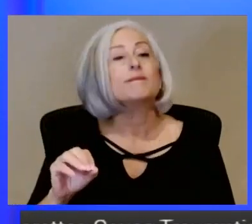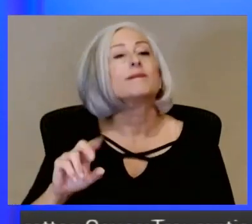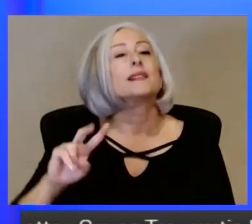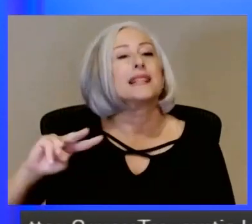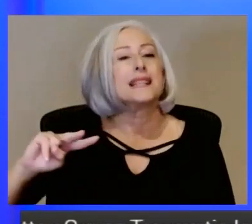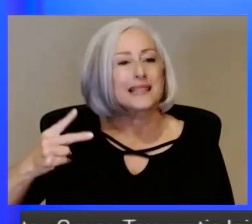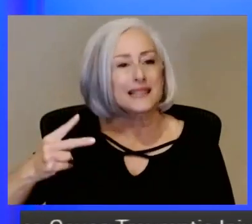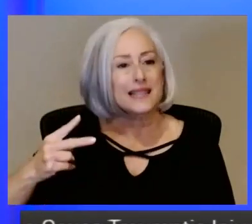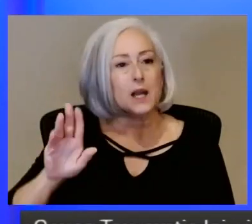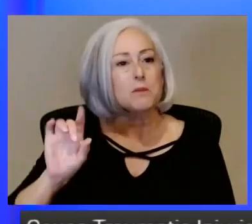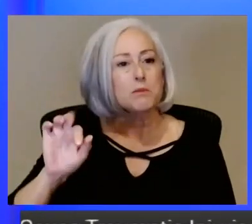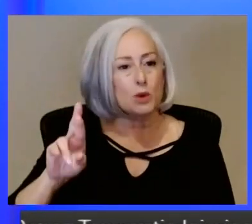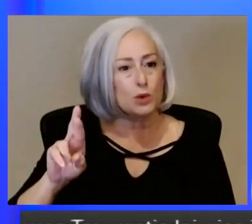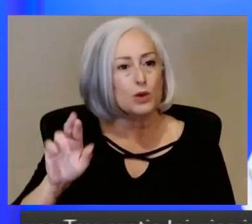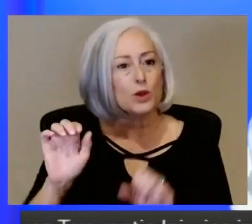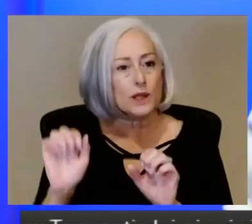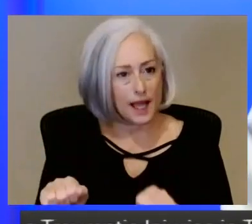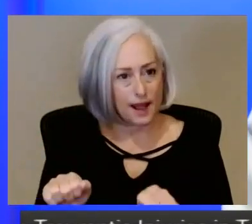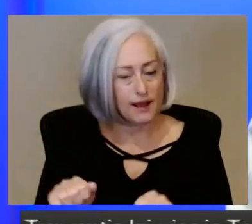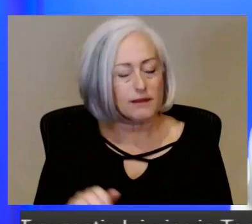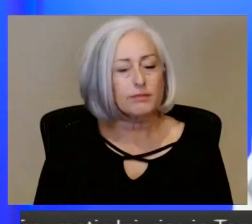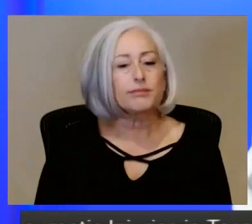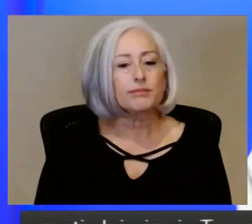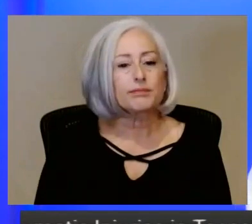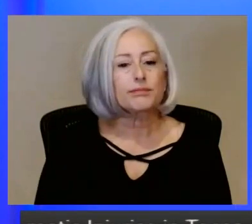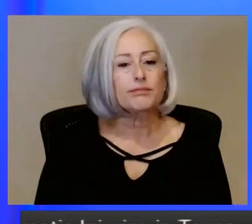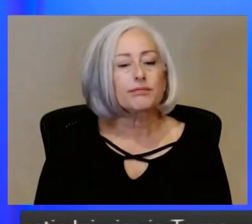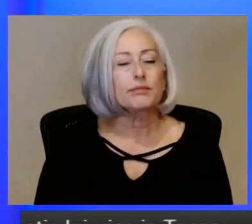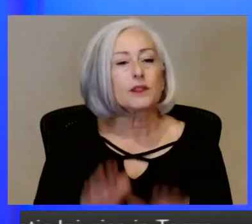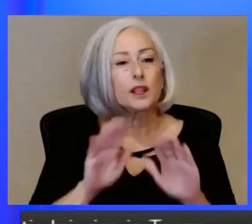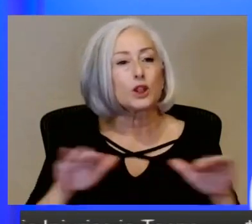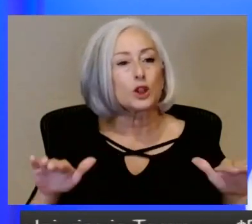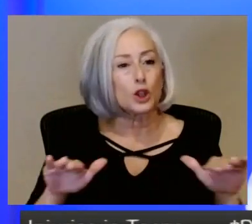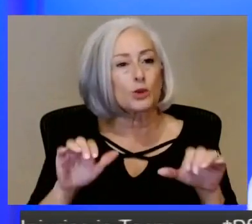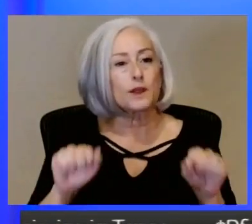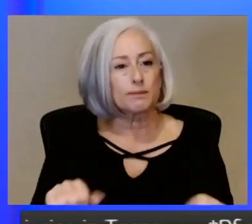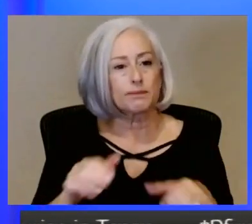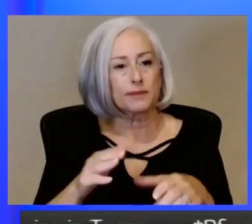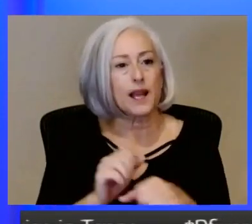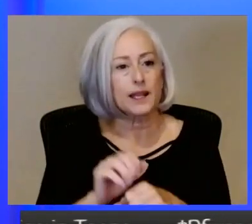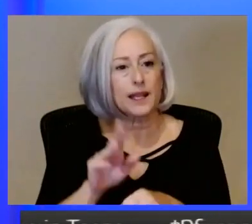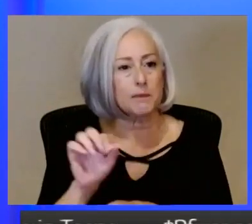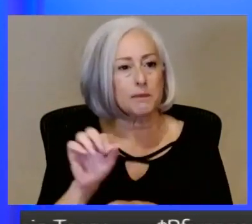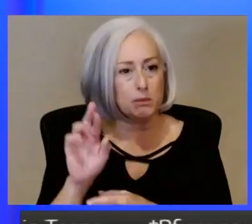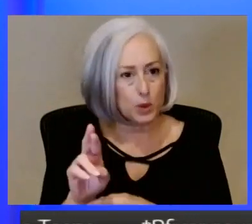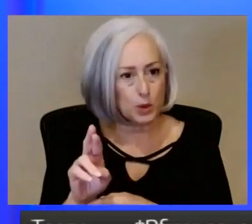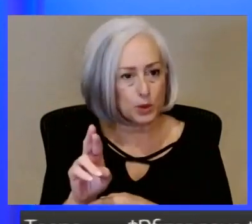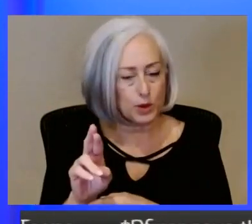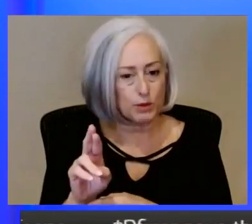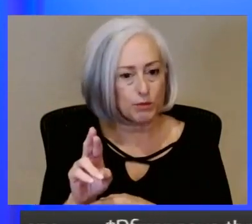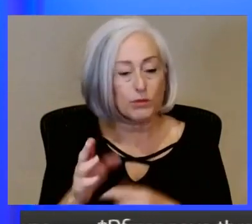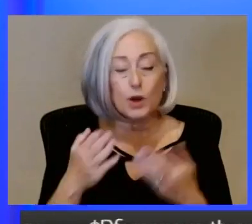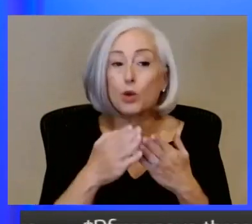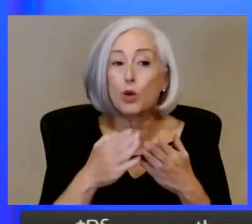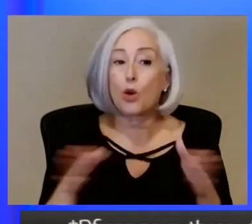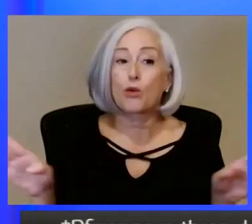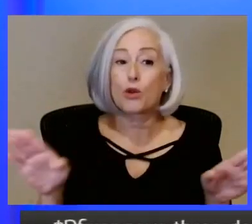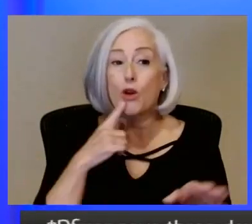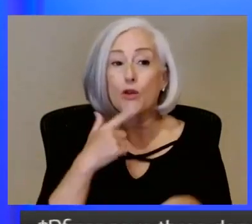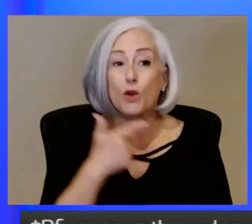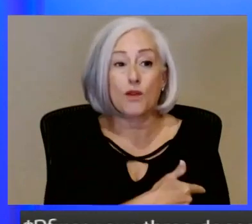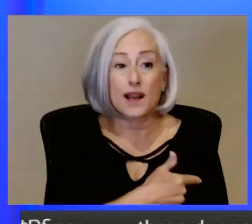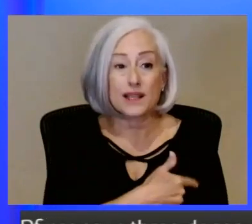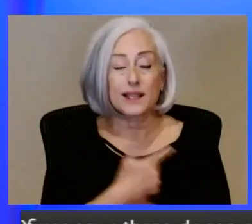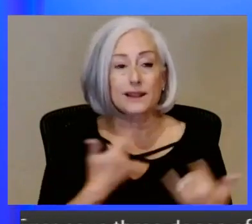know that children can get that booster now, and we are still overall for vaccination awaiting those younger children's, waiting for